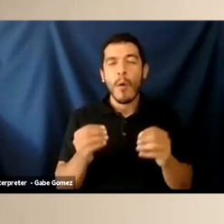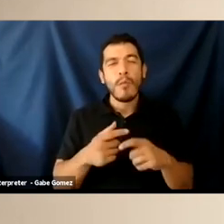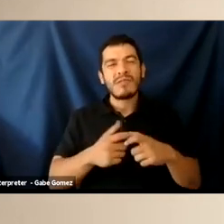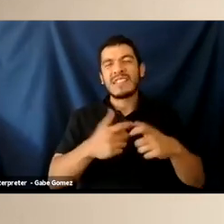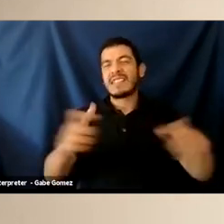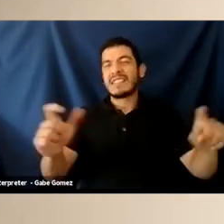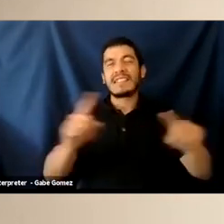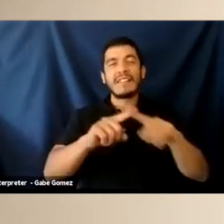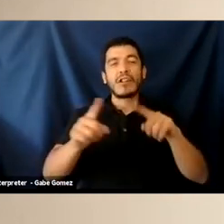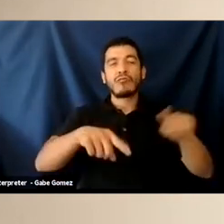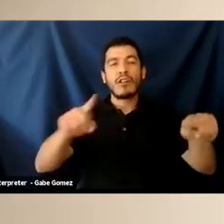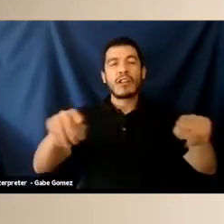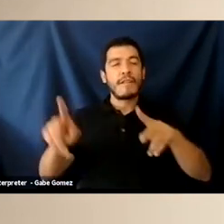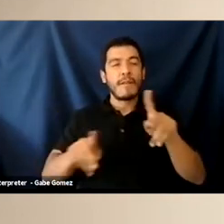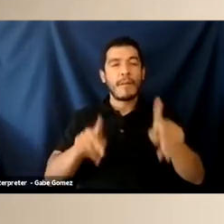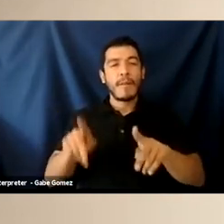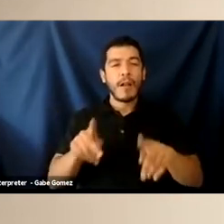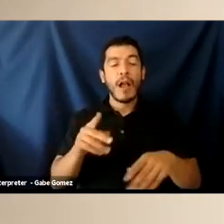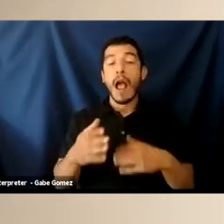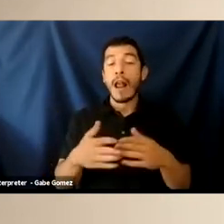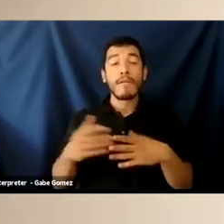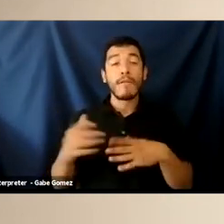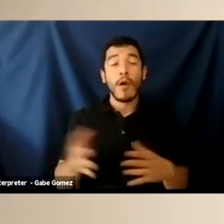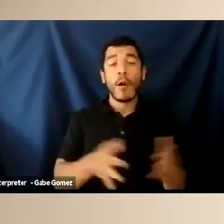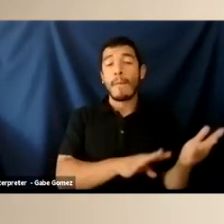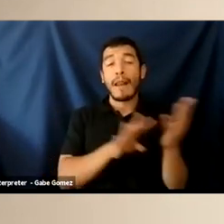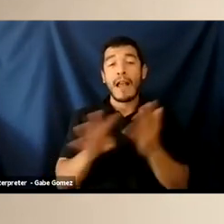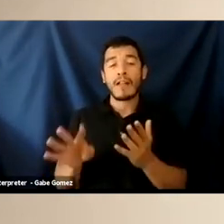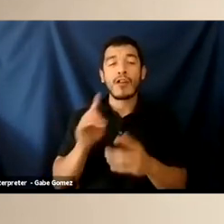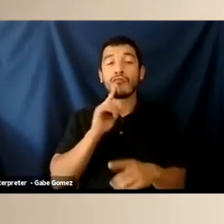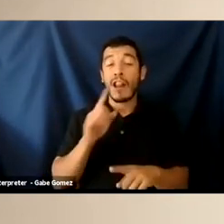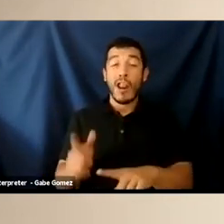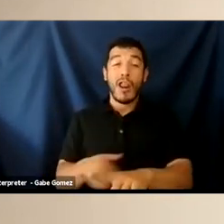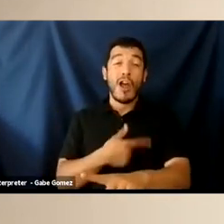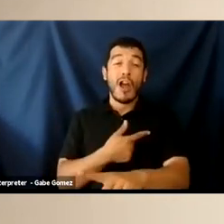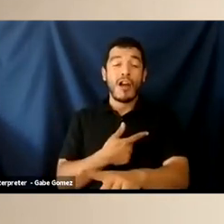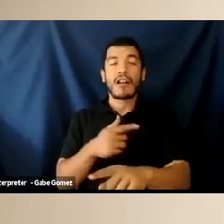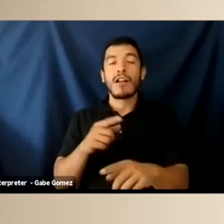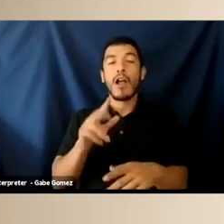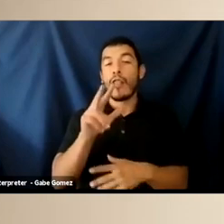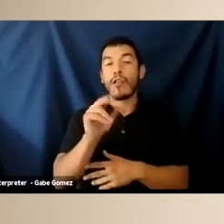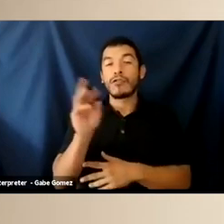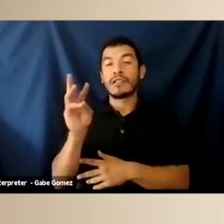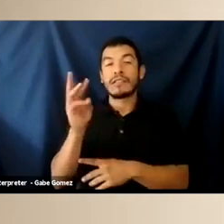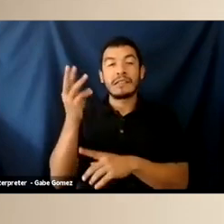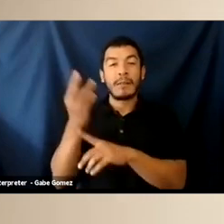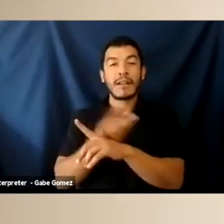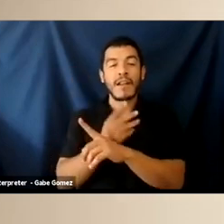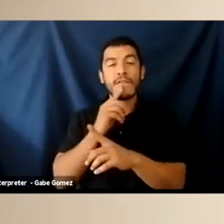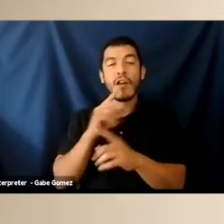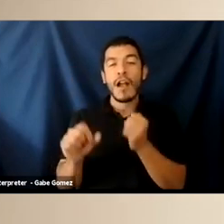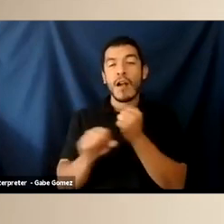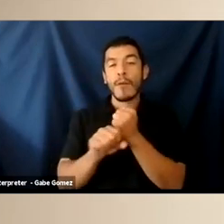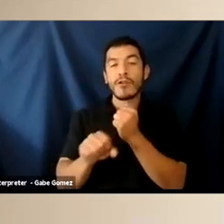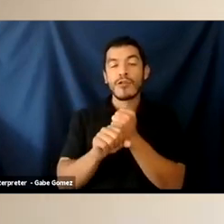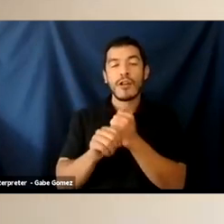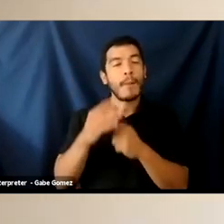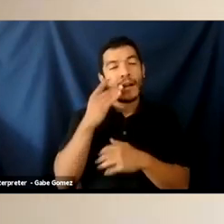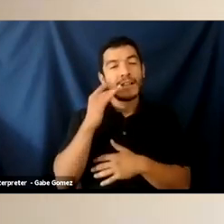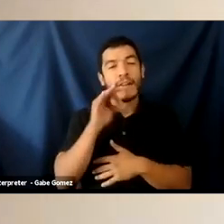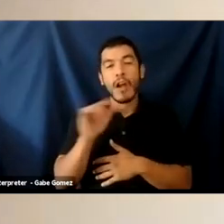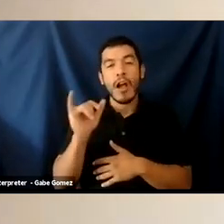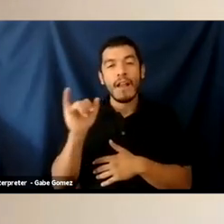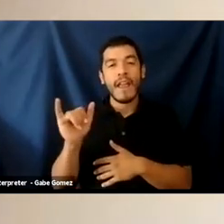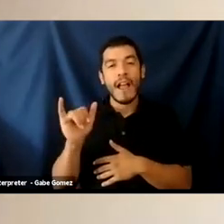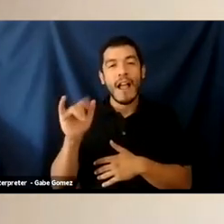people. And although our pipeline is relatively long, you know, 3 to 6 months for a commercial, because of all the